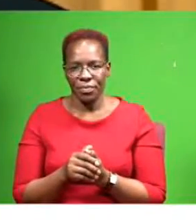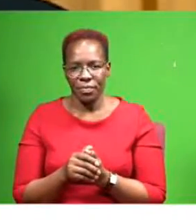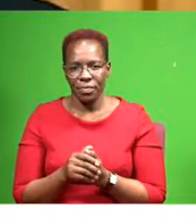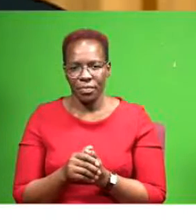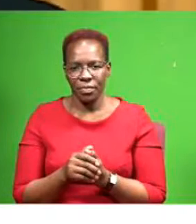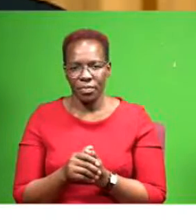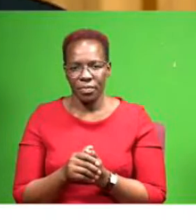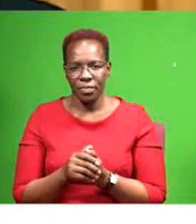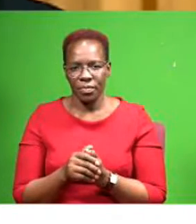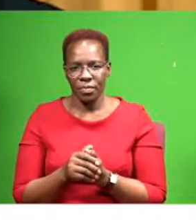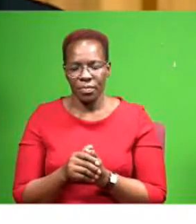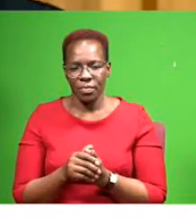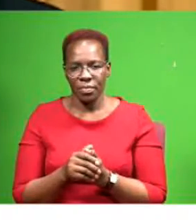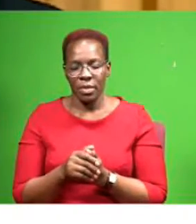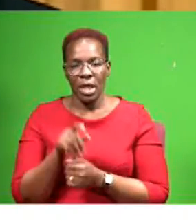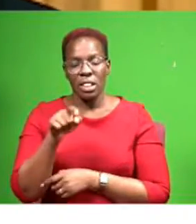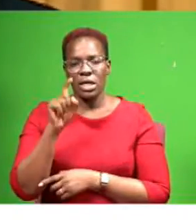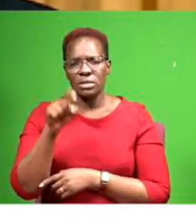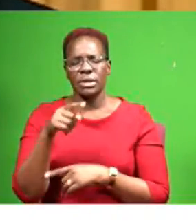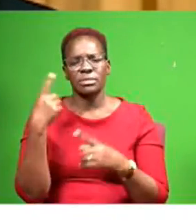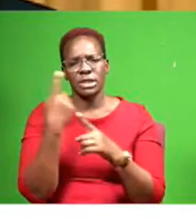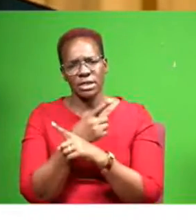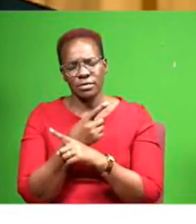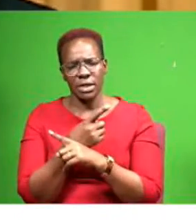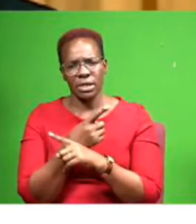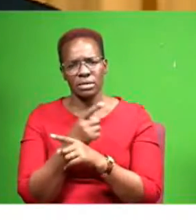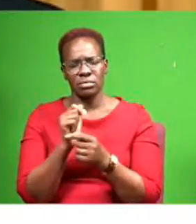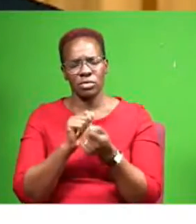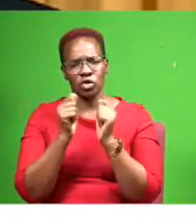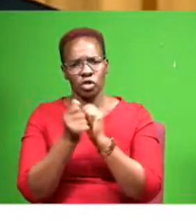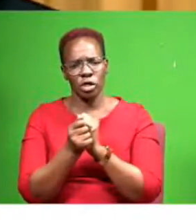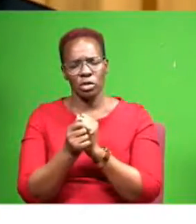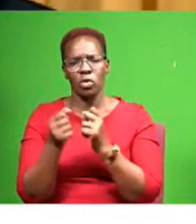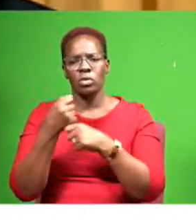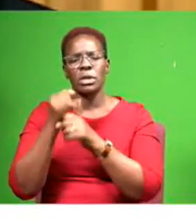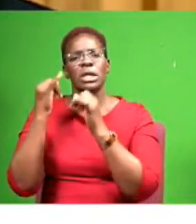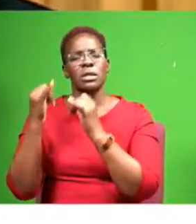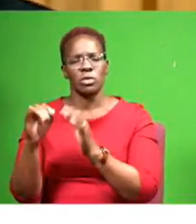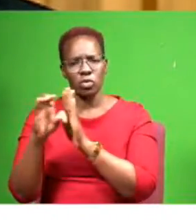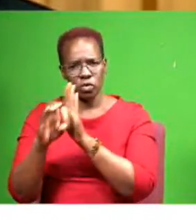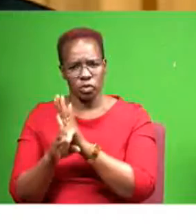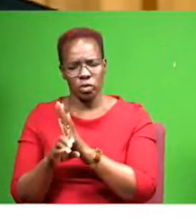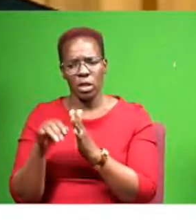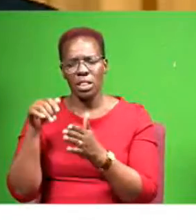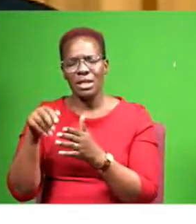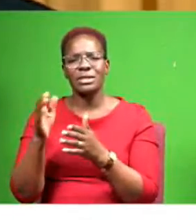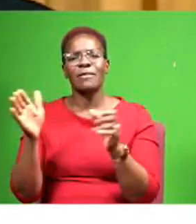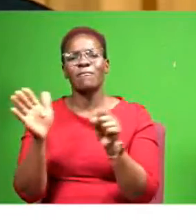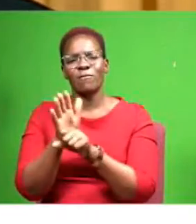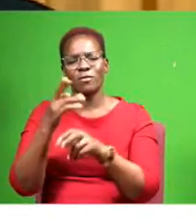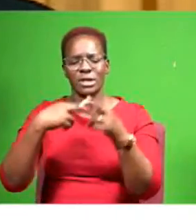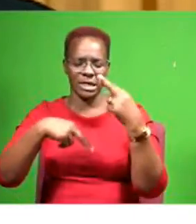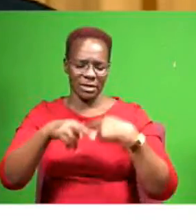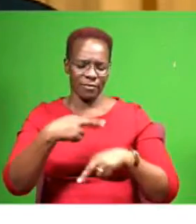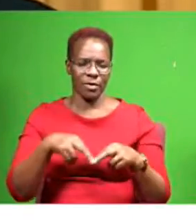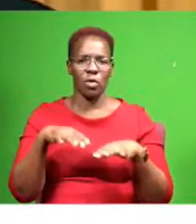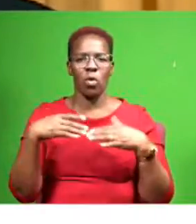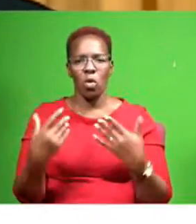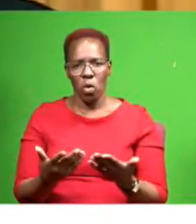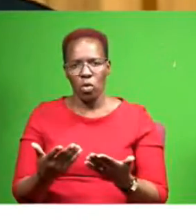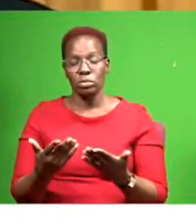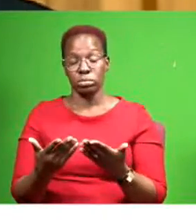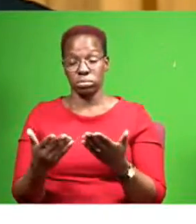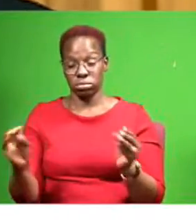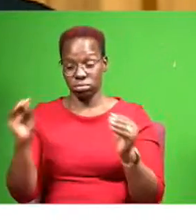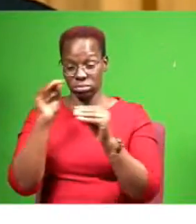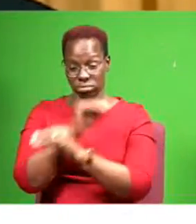This is to be contrasted with change or remaking of the Constitution, which involves a complete review and/or substitution of the